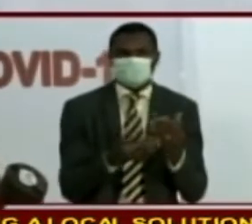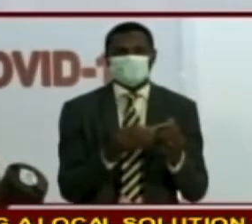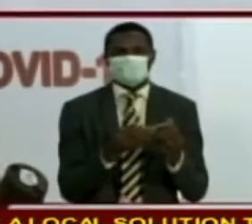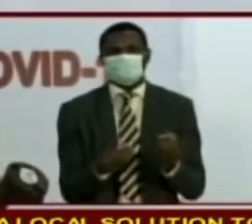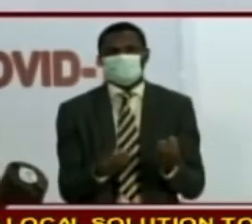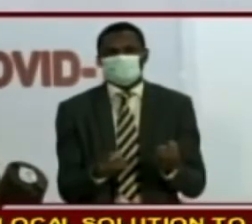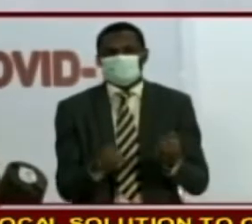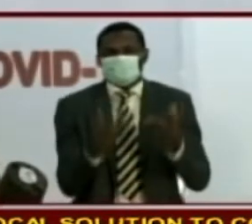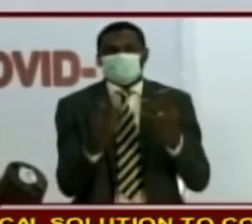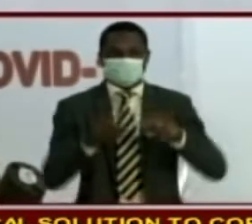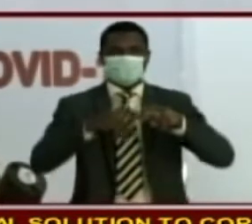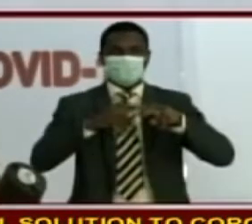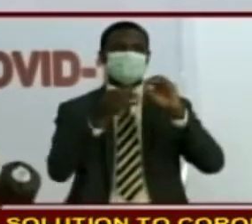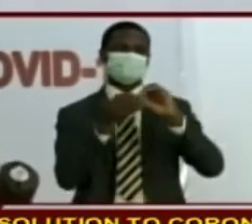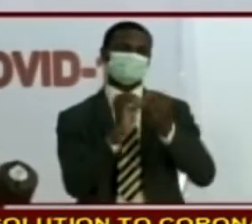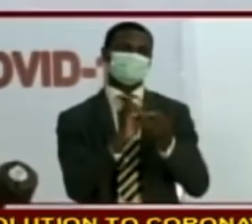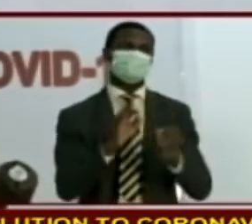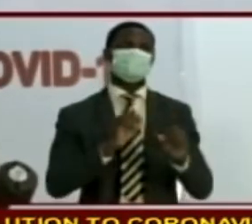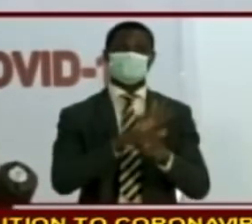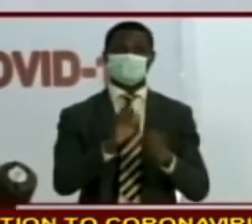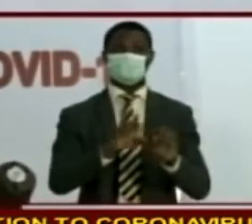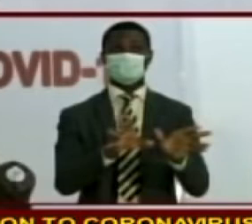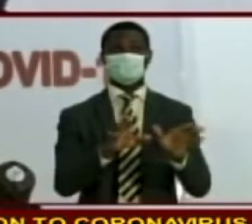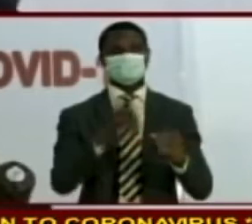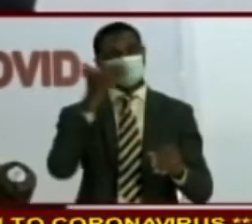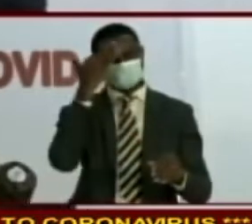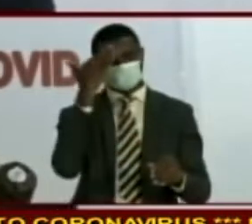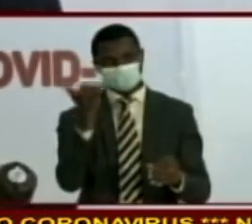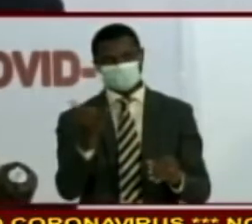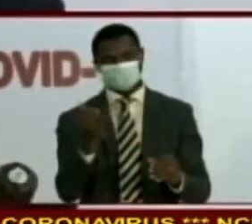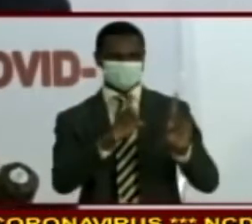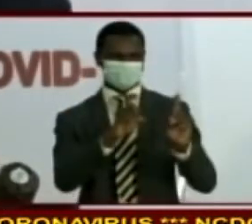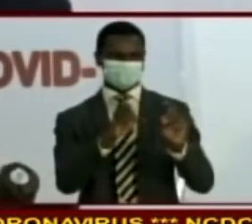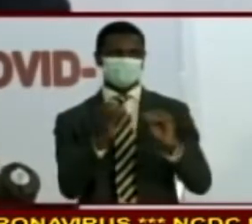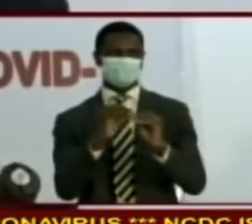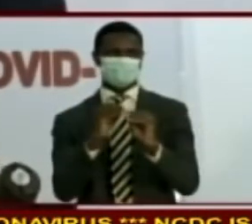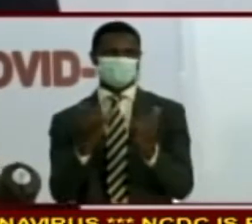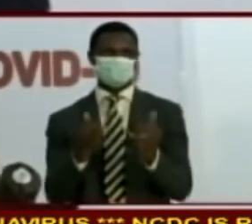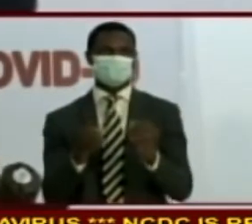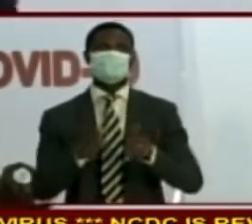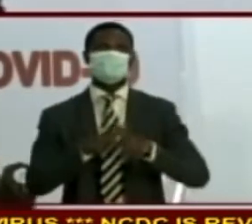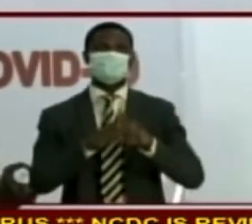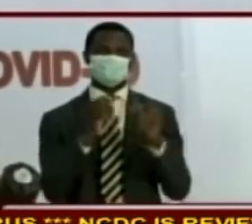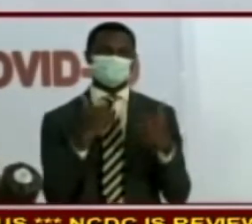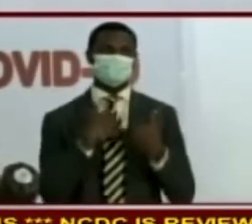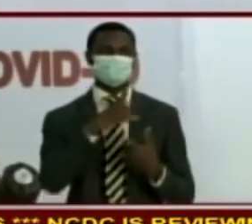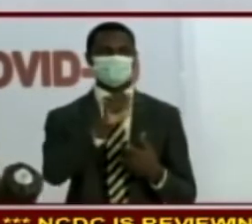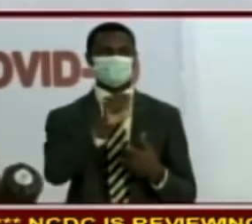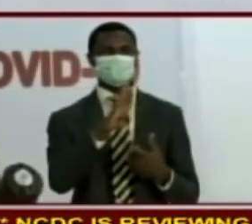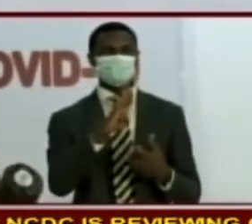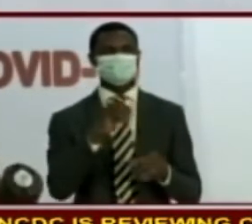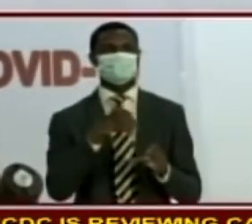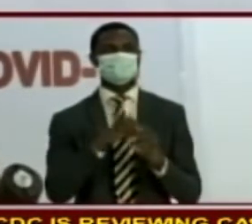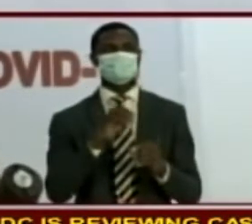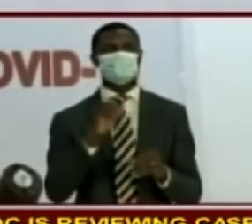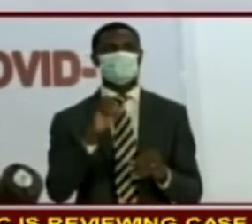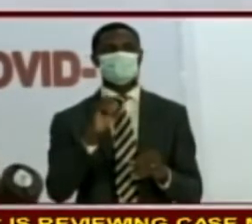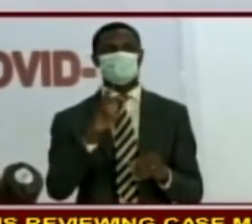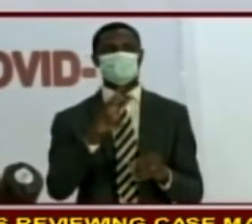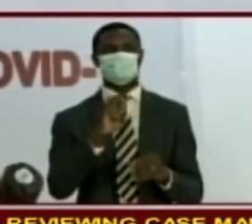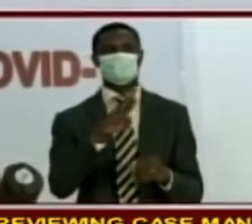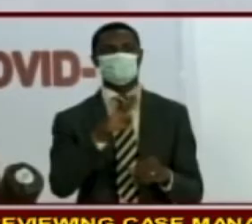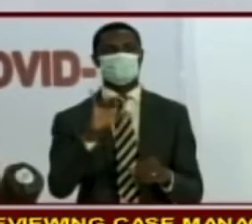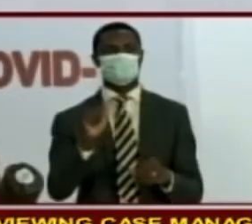cases because of their increased testing and the fact that they now have a lab in Owerri. So we can see how